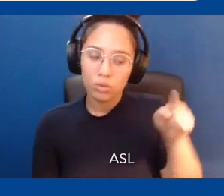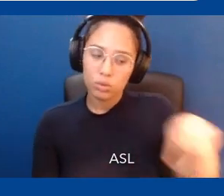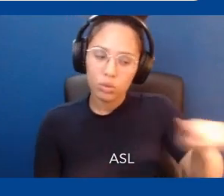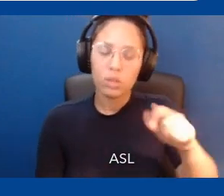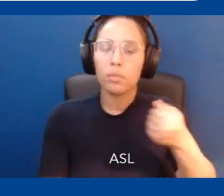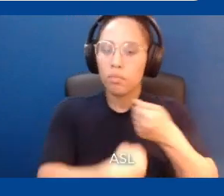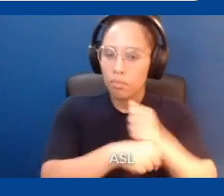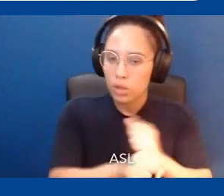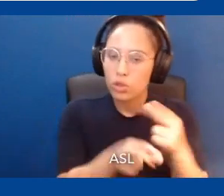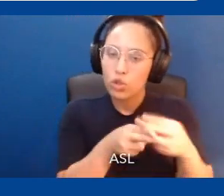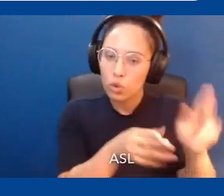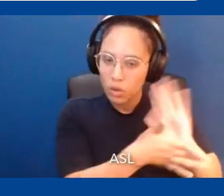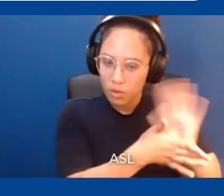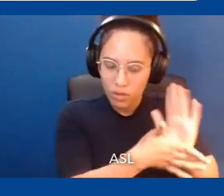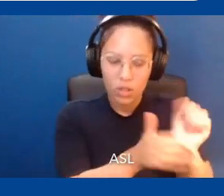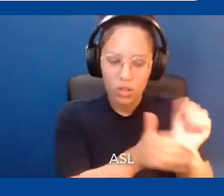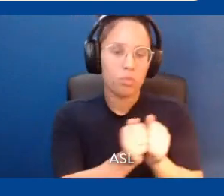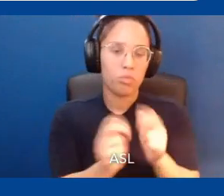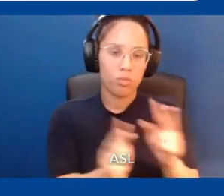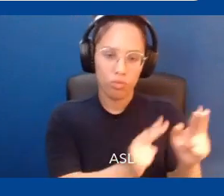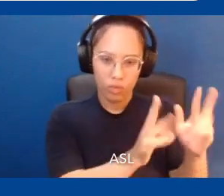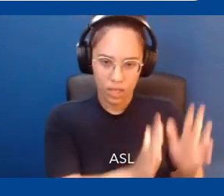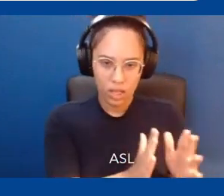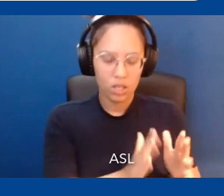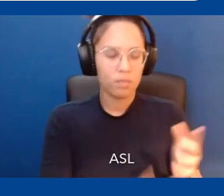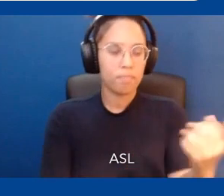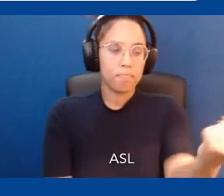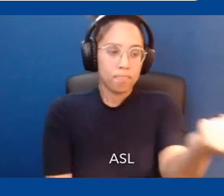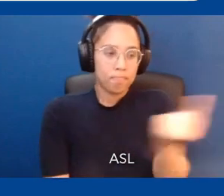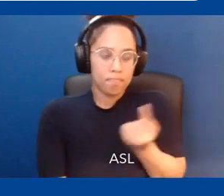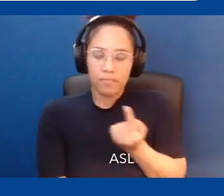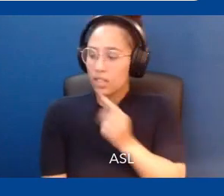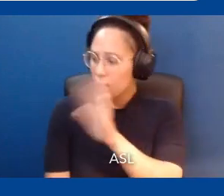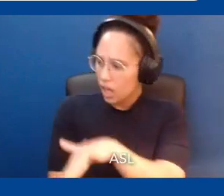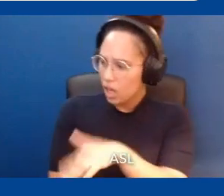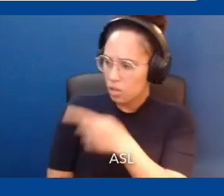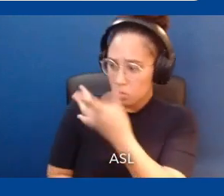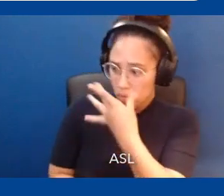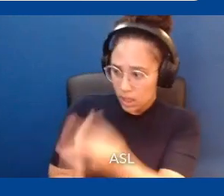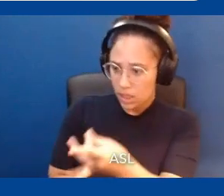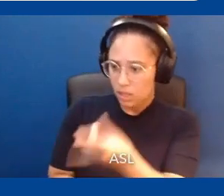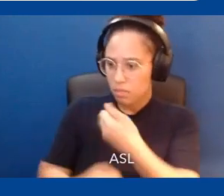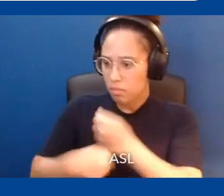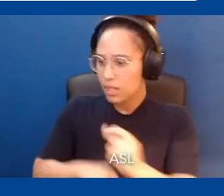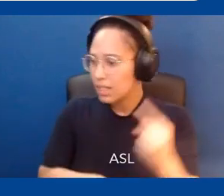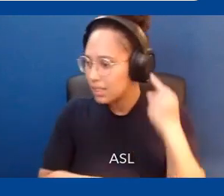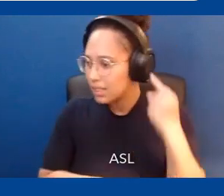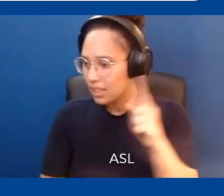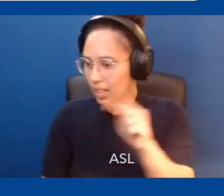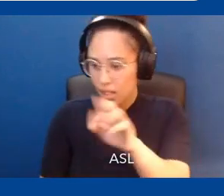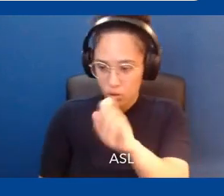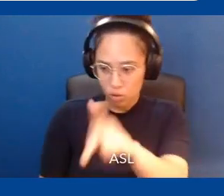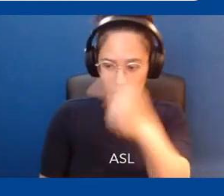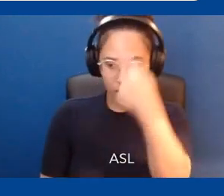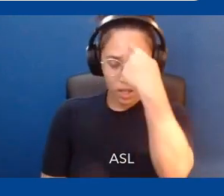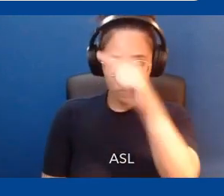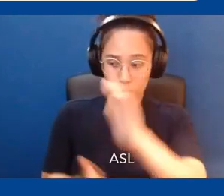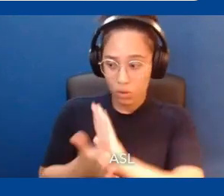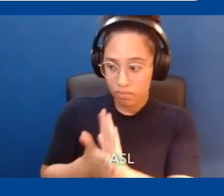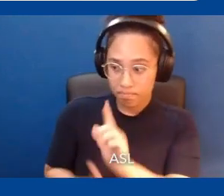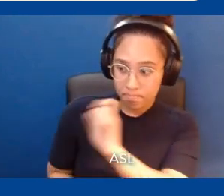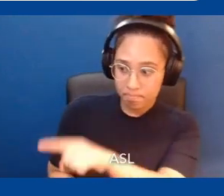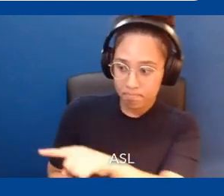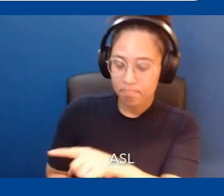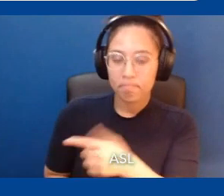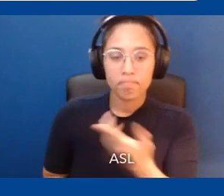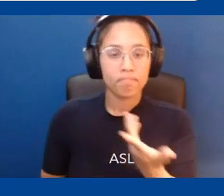editor, and would I be interested in making some soundtracks for these films? And to do so, here's this